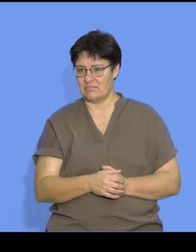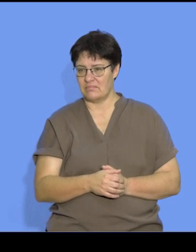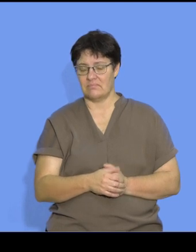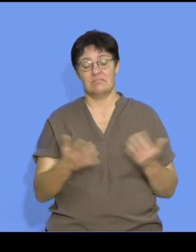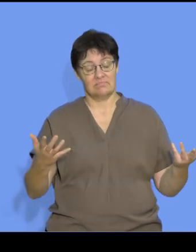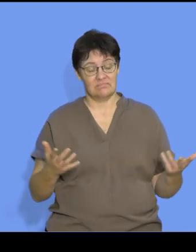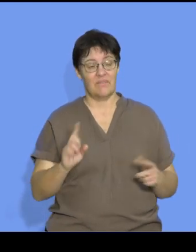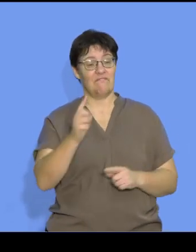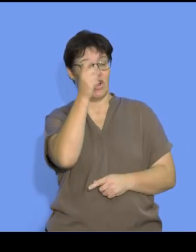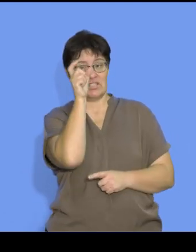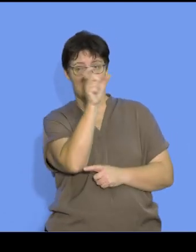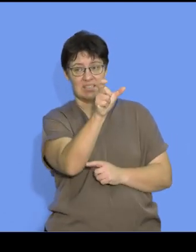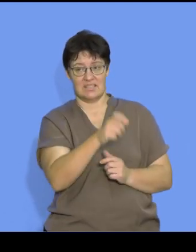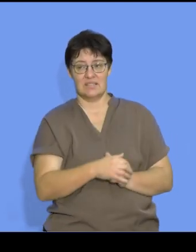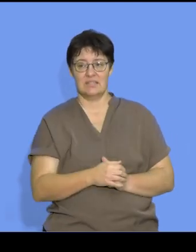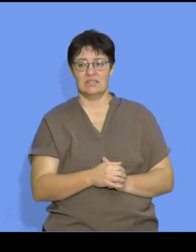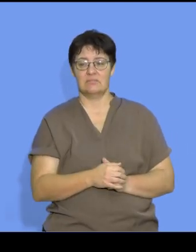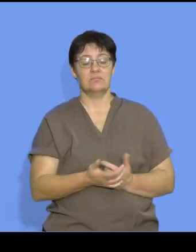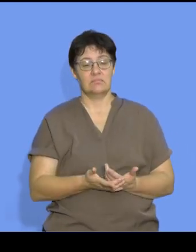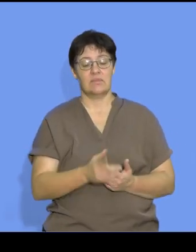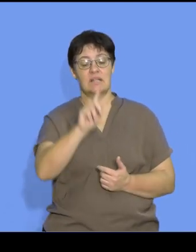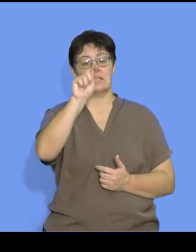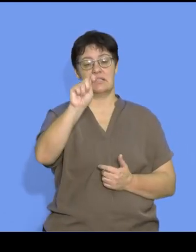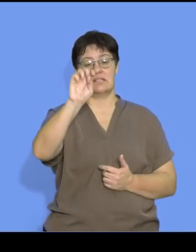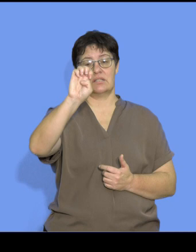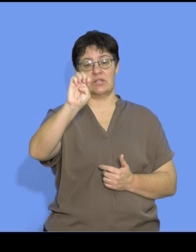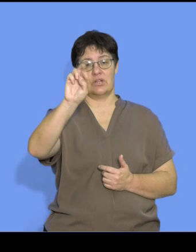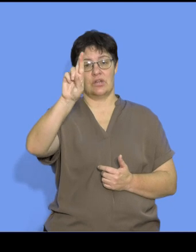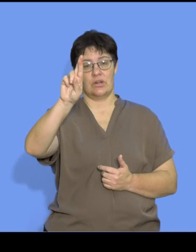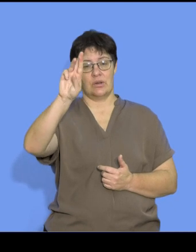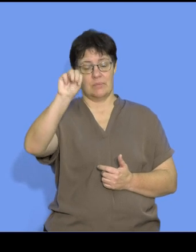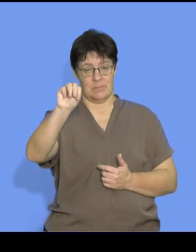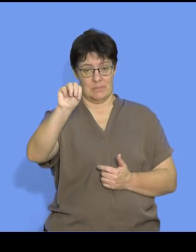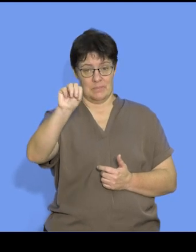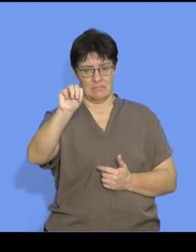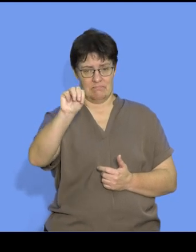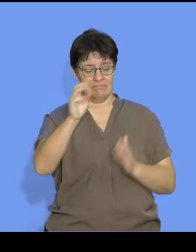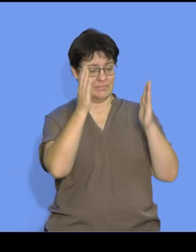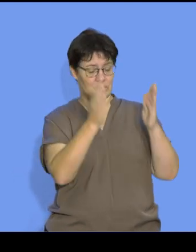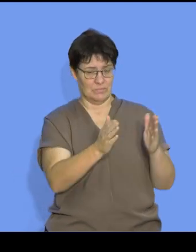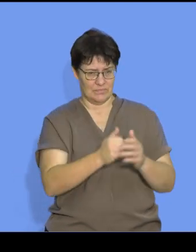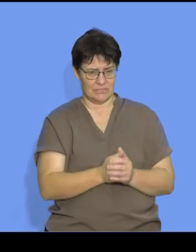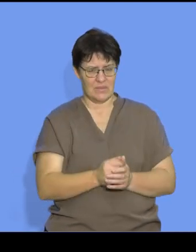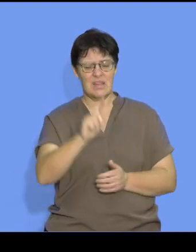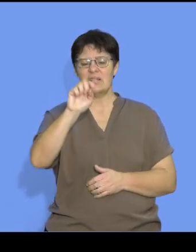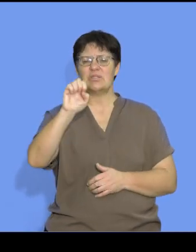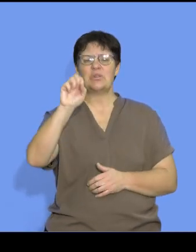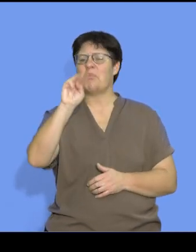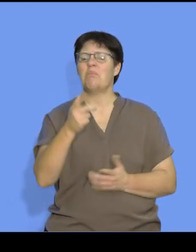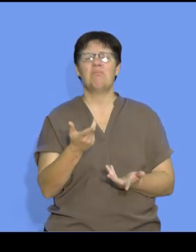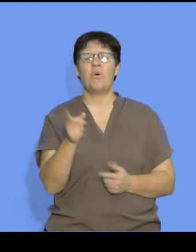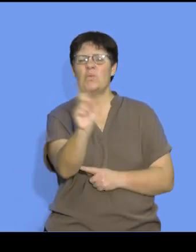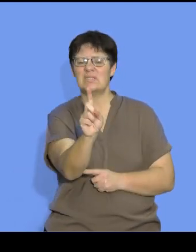The first concept that we are going to be looking at today is the word term. A term refers